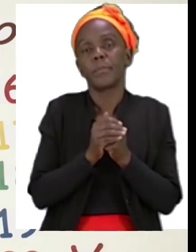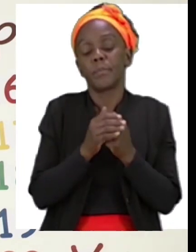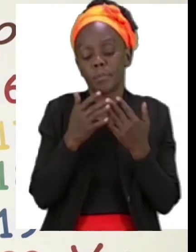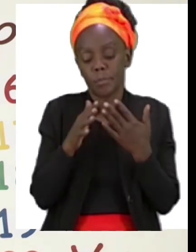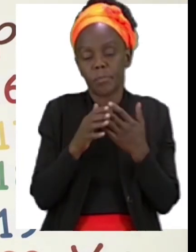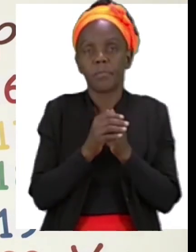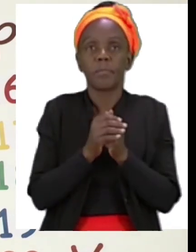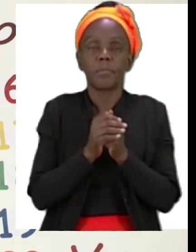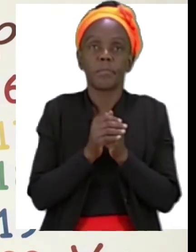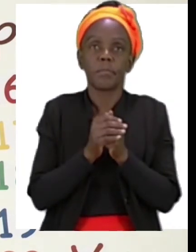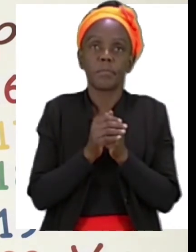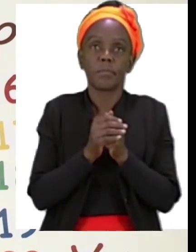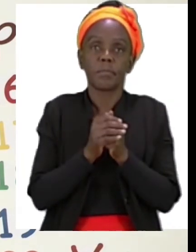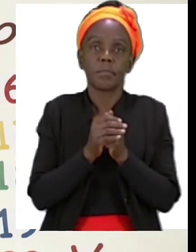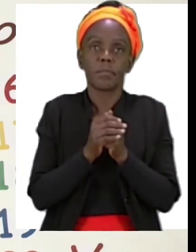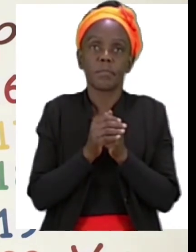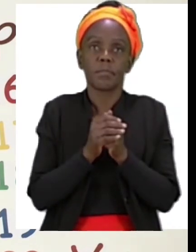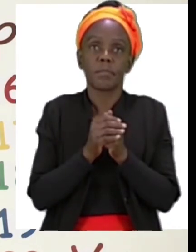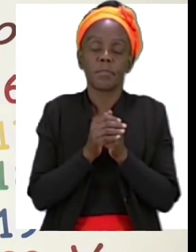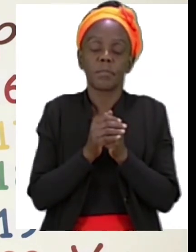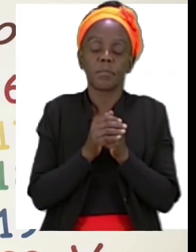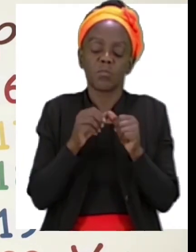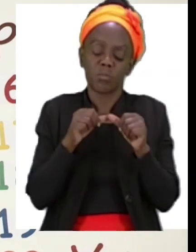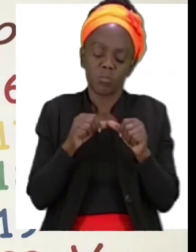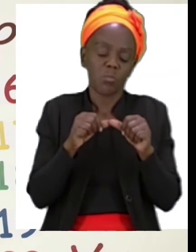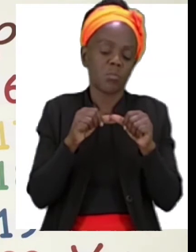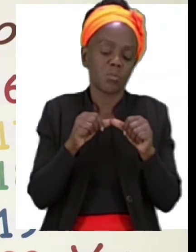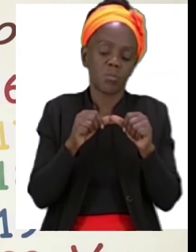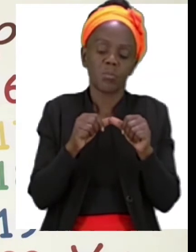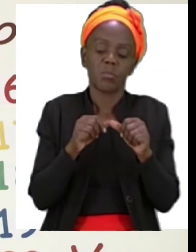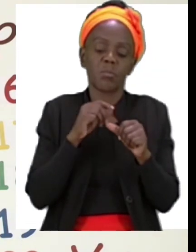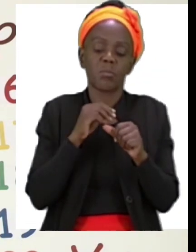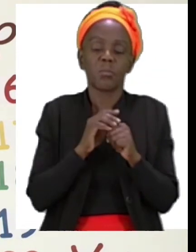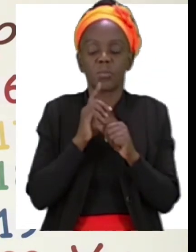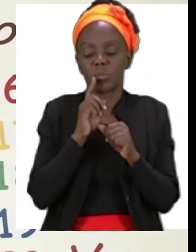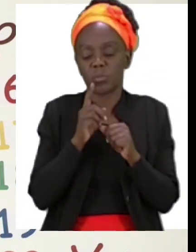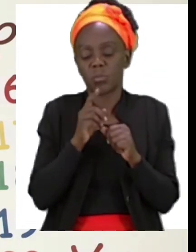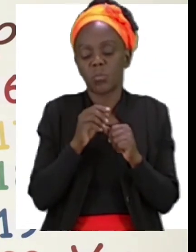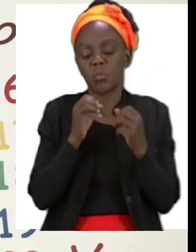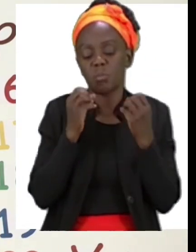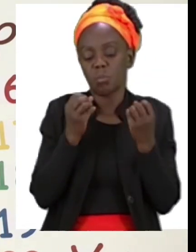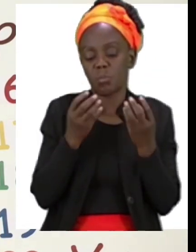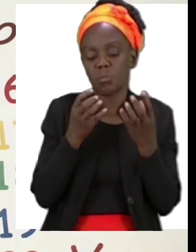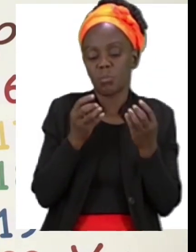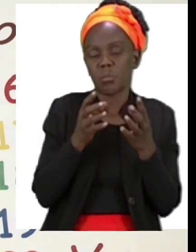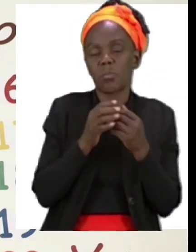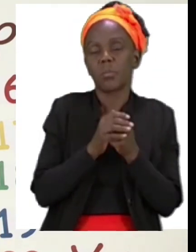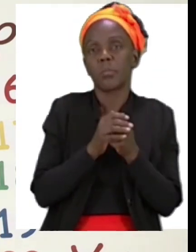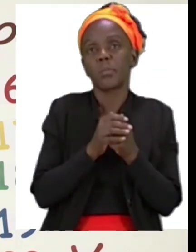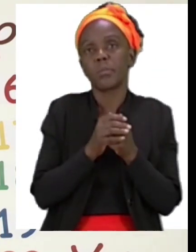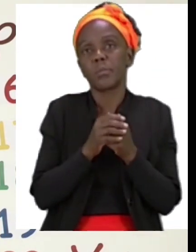one, you can even go ahead and tell me more about your friend. I am going to put one sentence about my